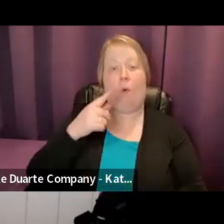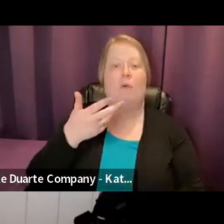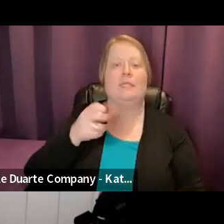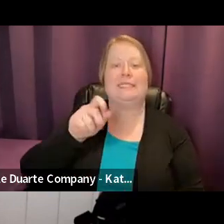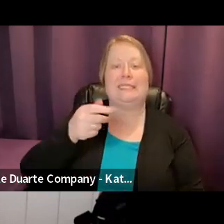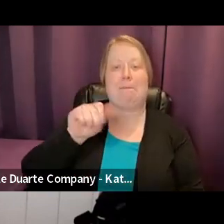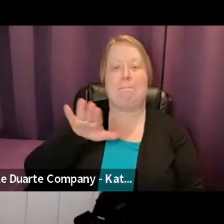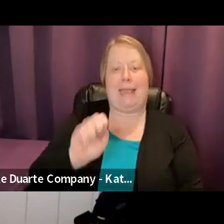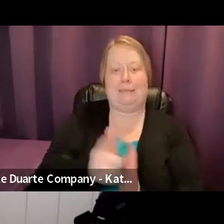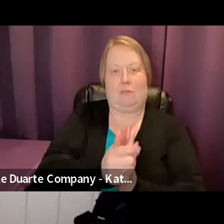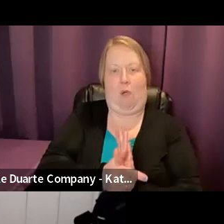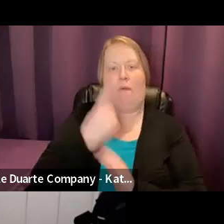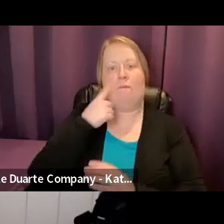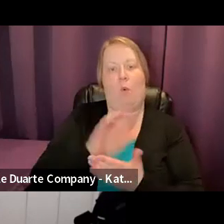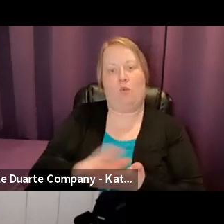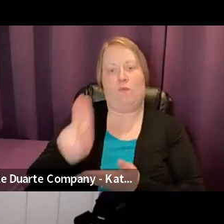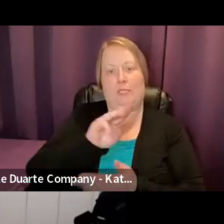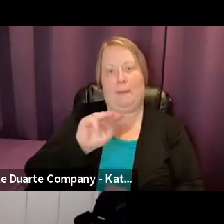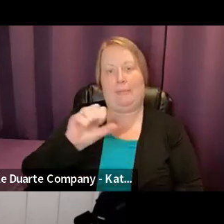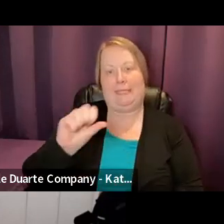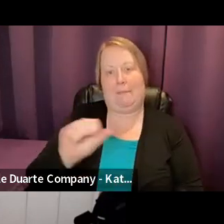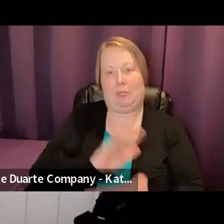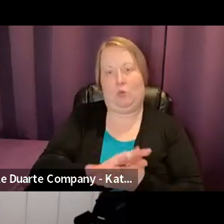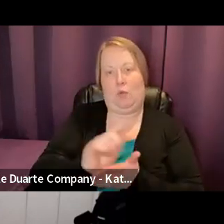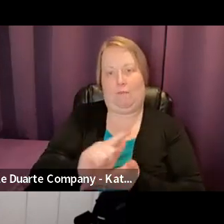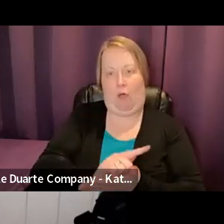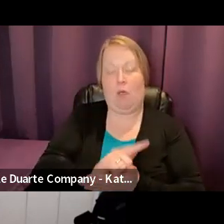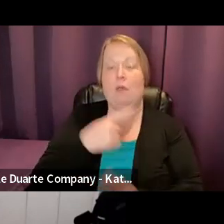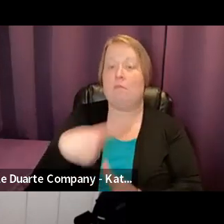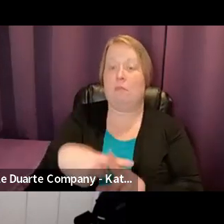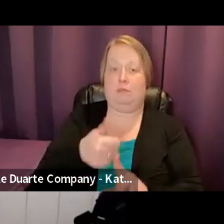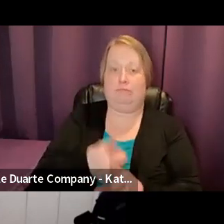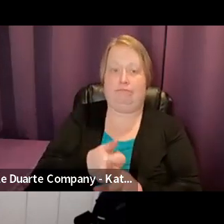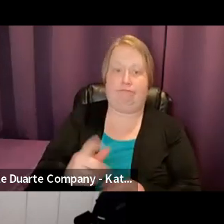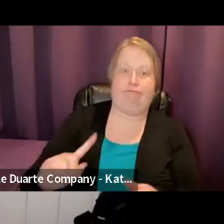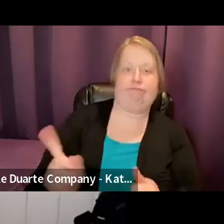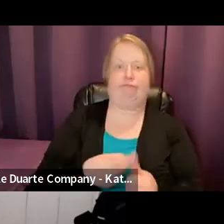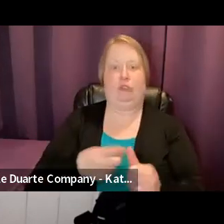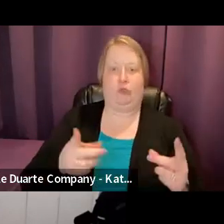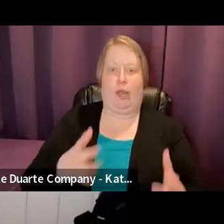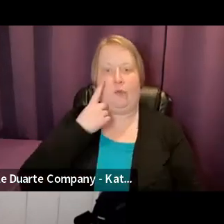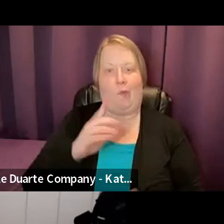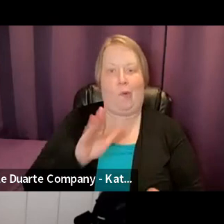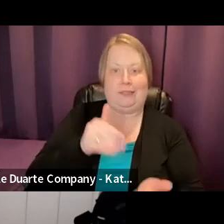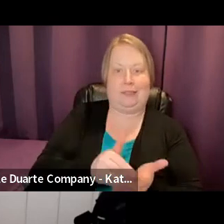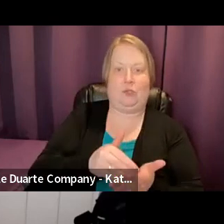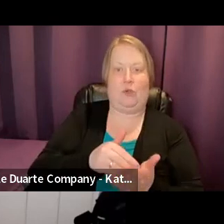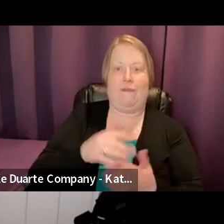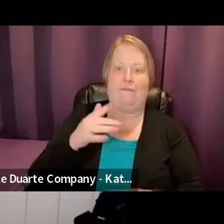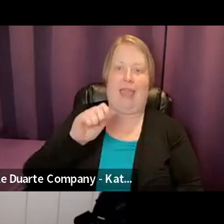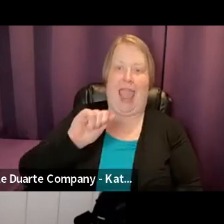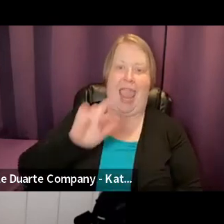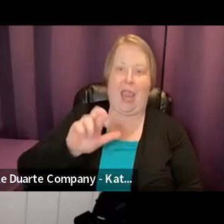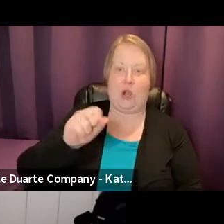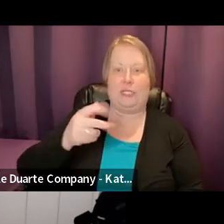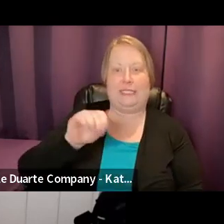also serving as the inaugural director of the Center for Air and Space Law Task Force on Inclusion,